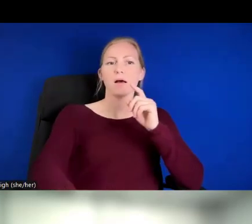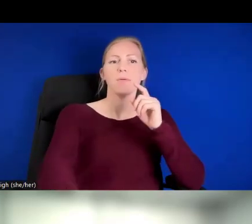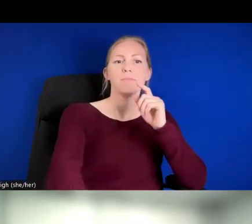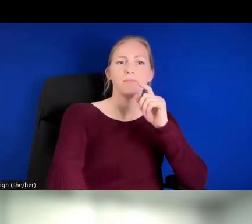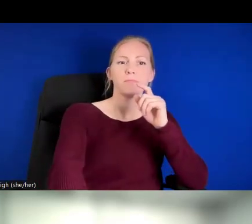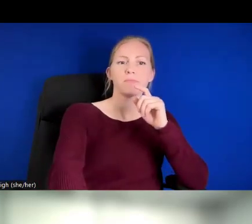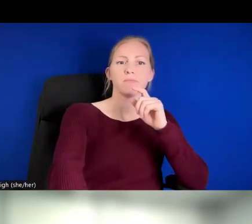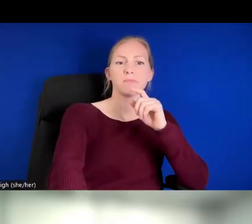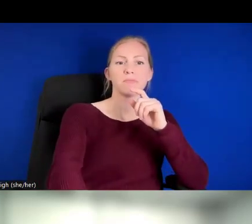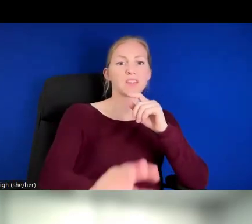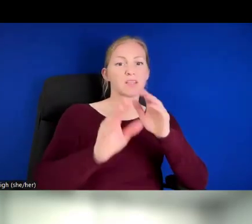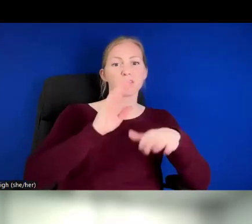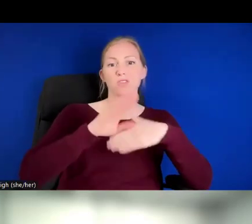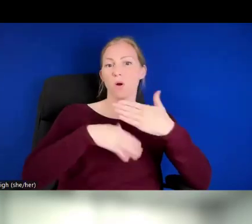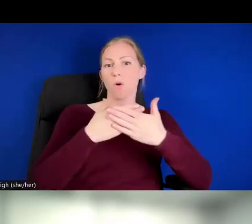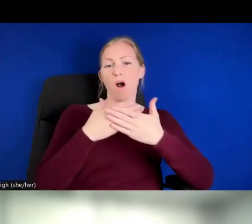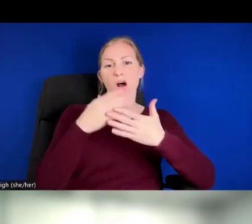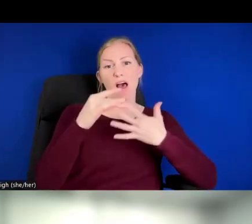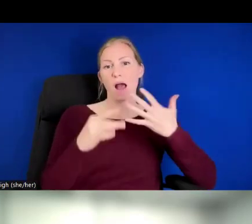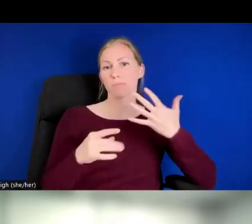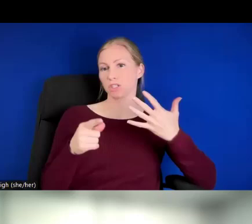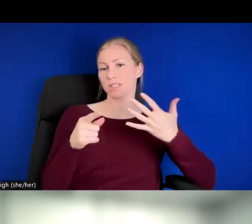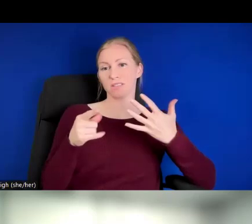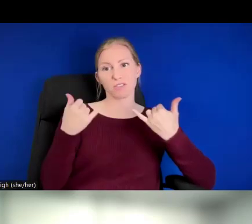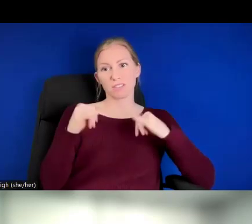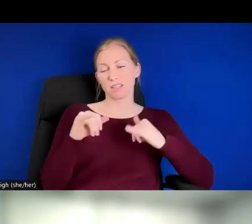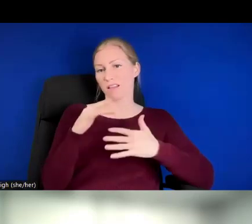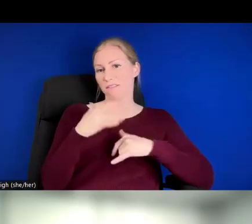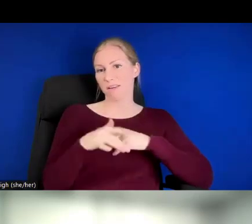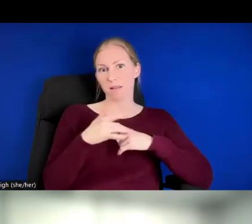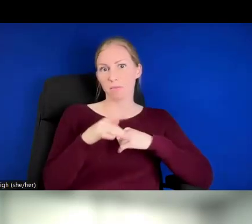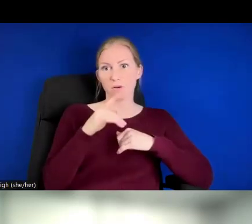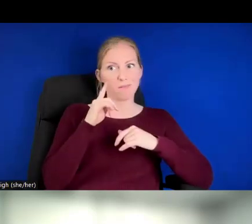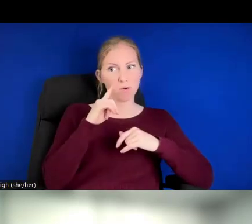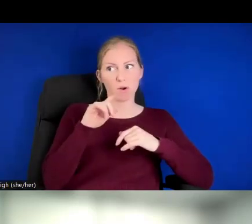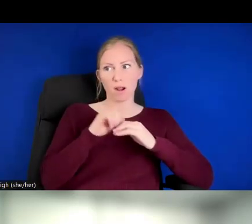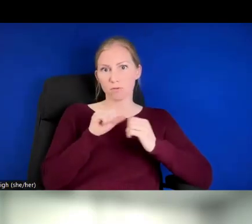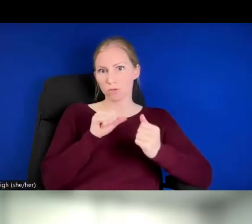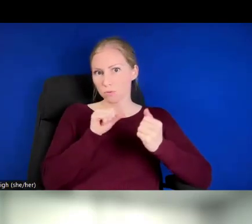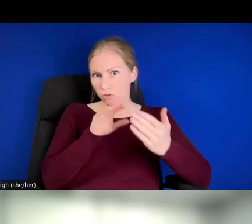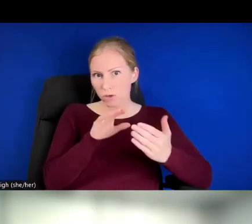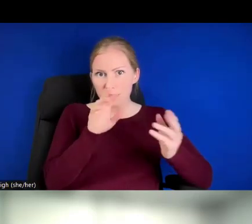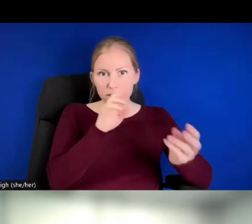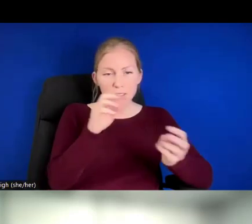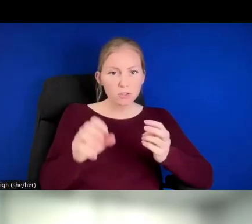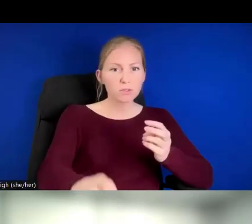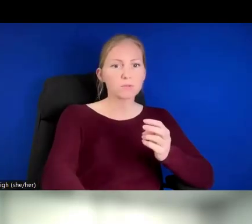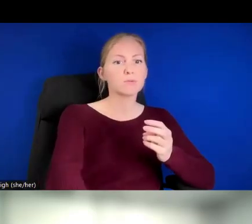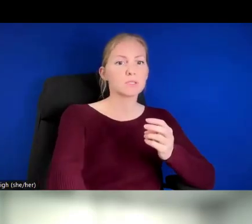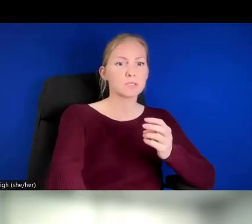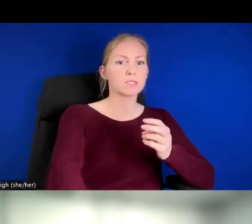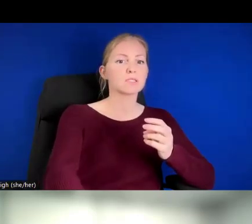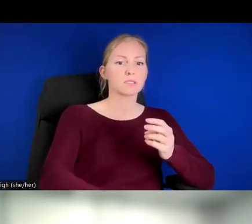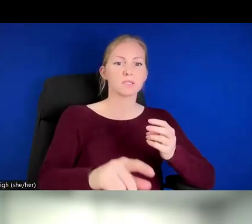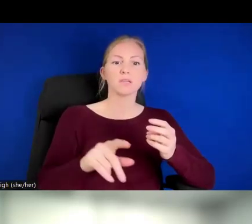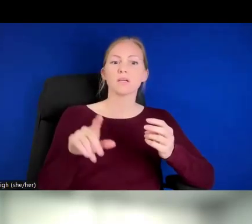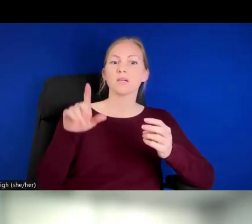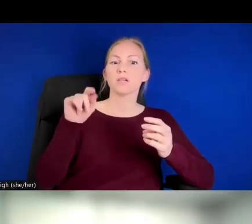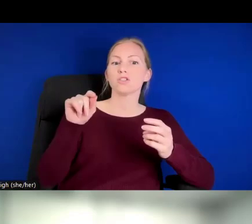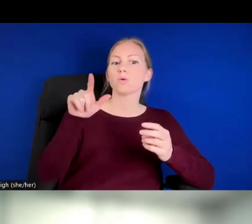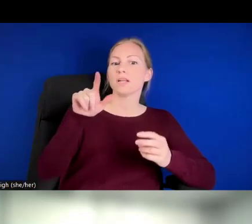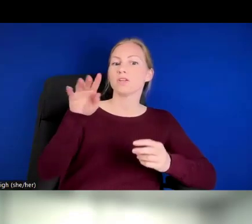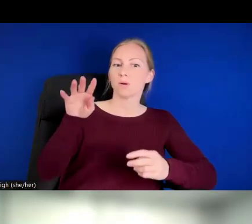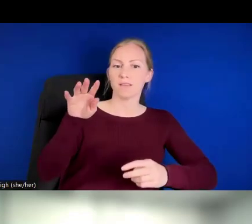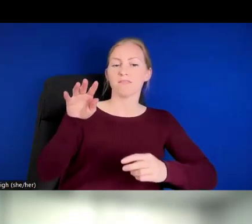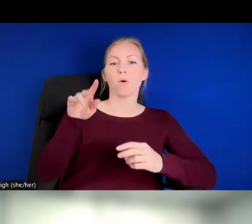options are on the table in terms of how to address issues. The 2024